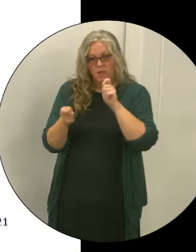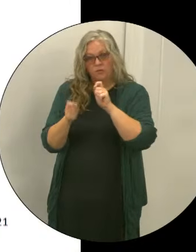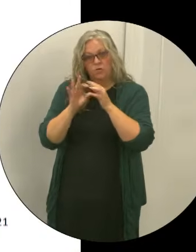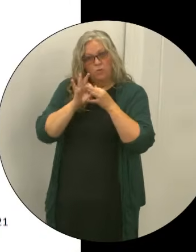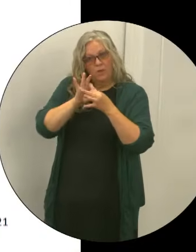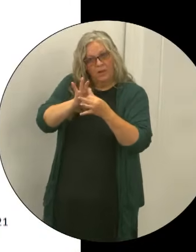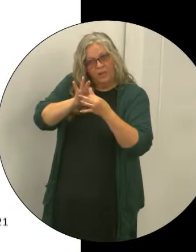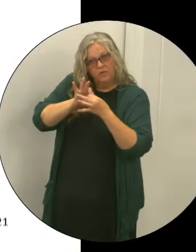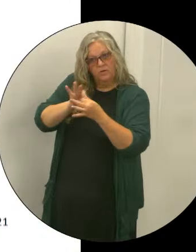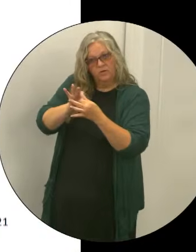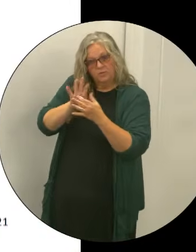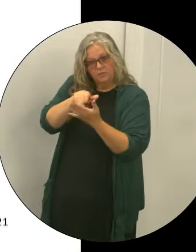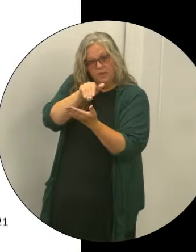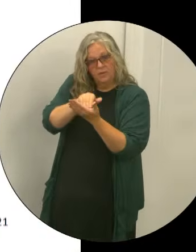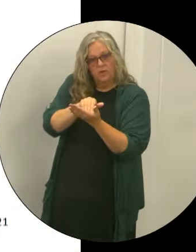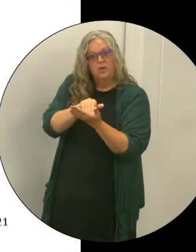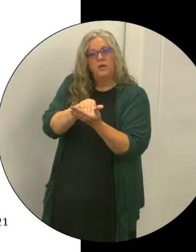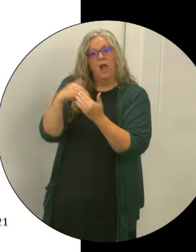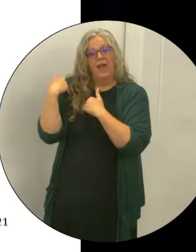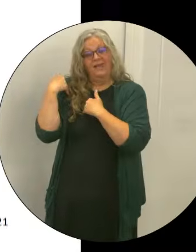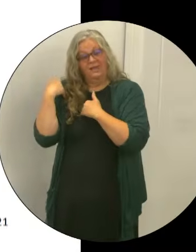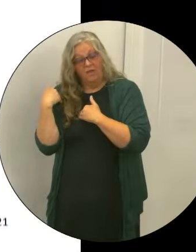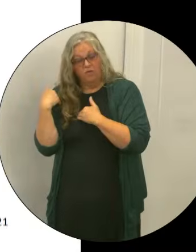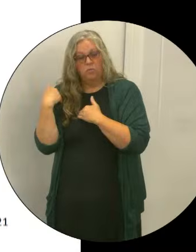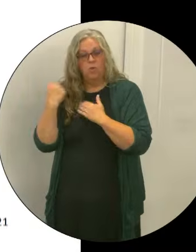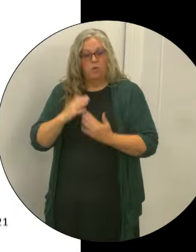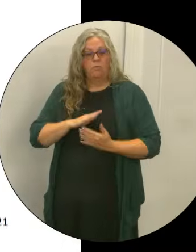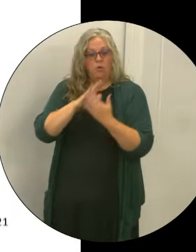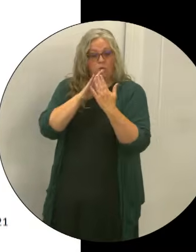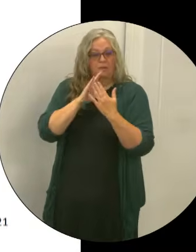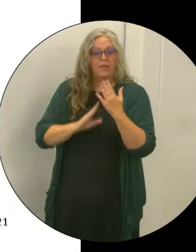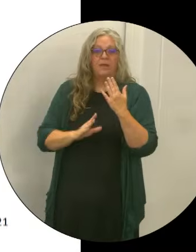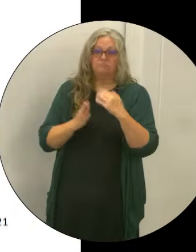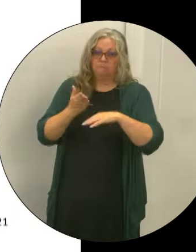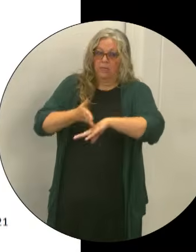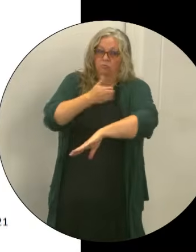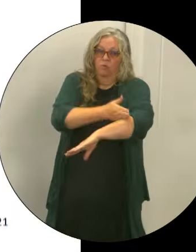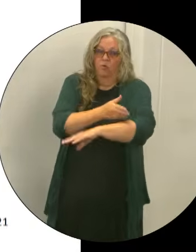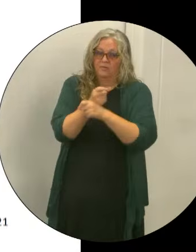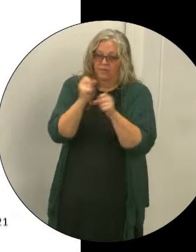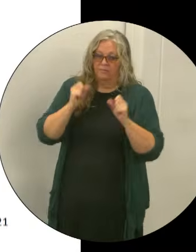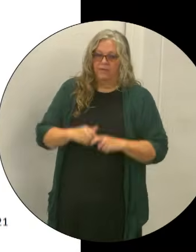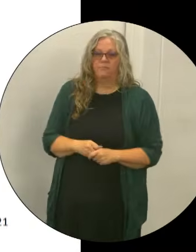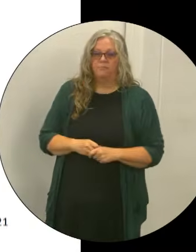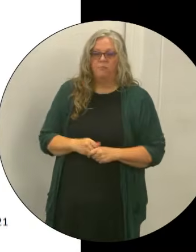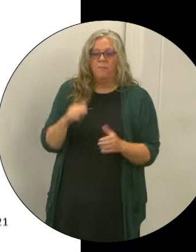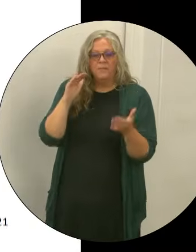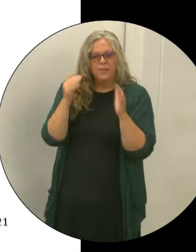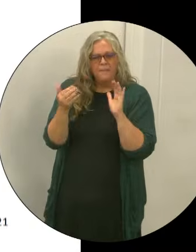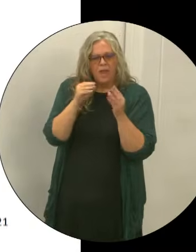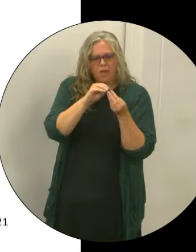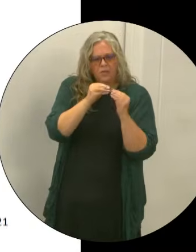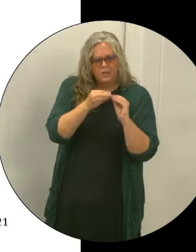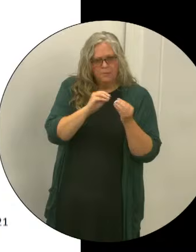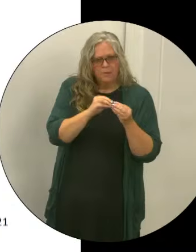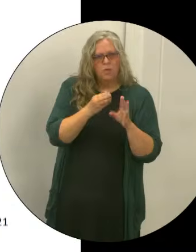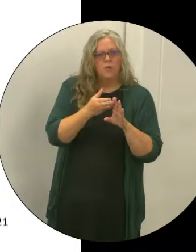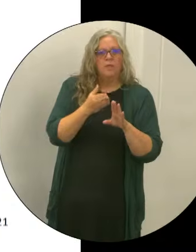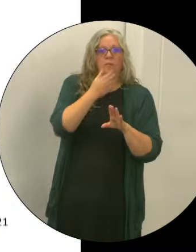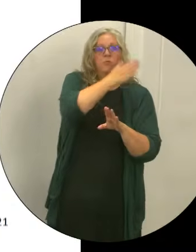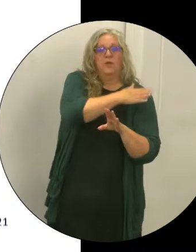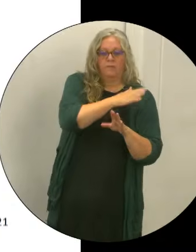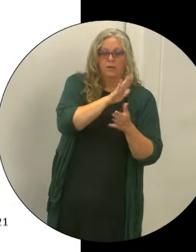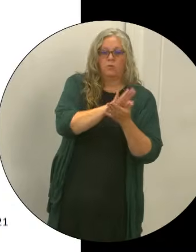approaches that improve school climate and strengthen student safety. When we compare the data to the previous school